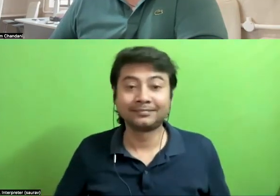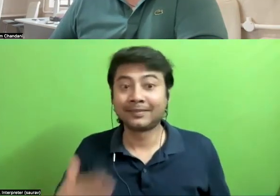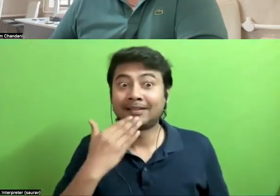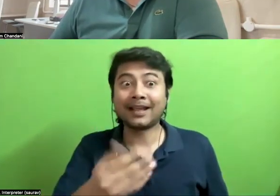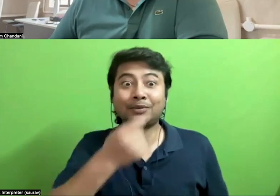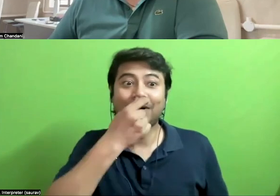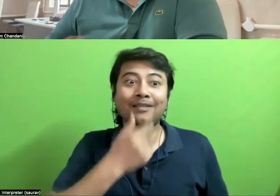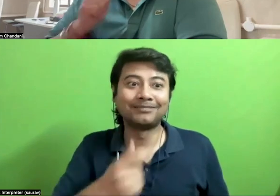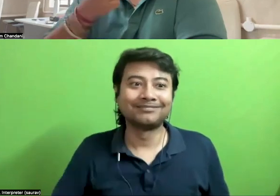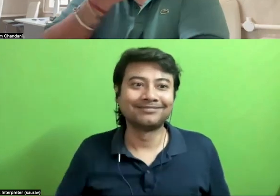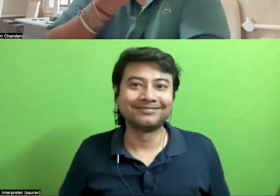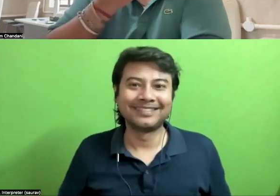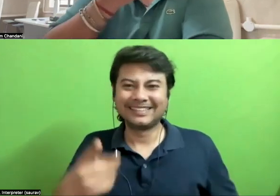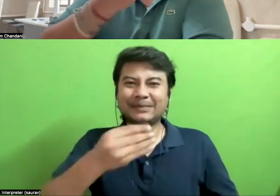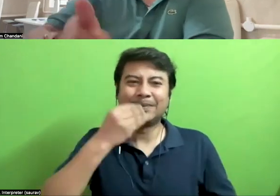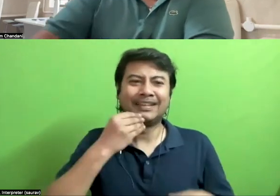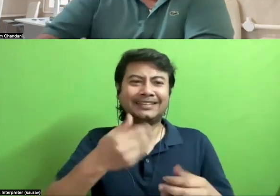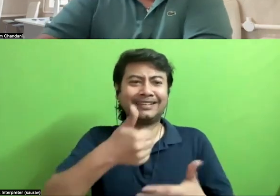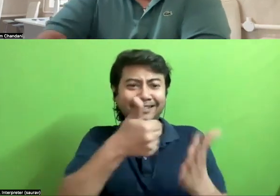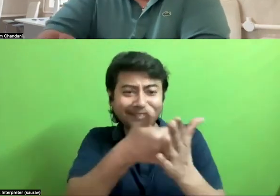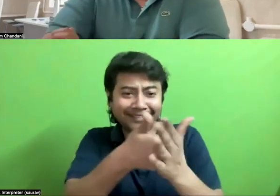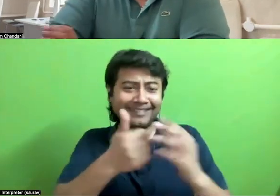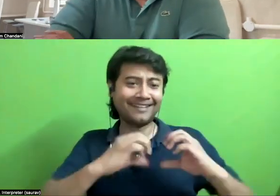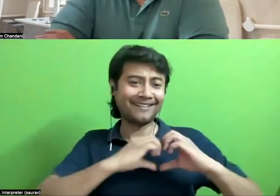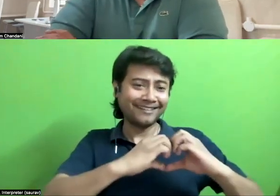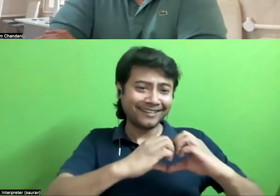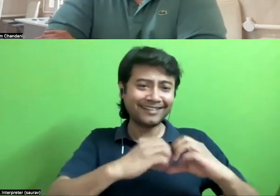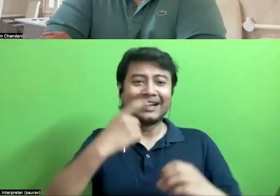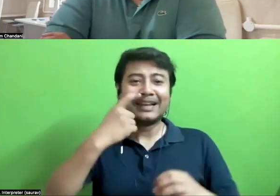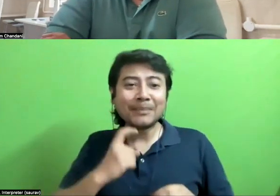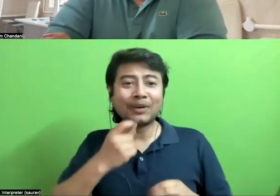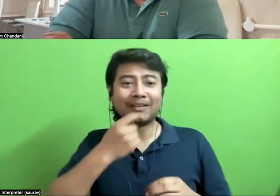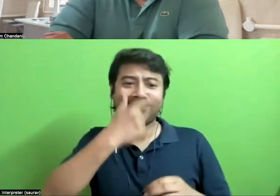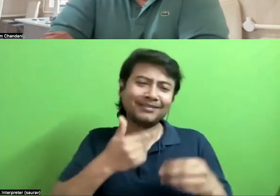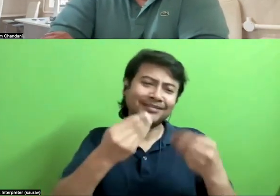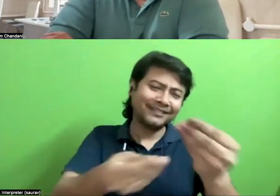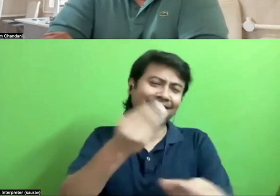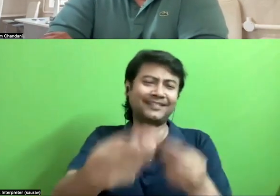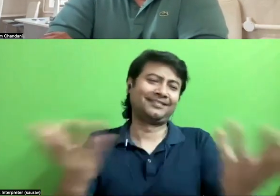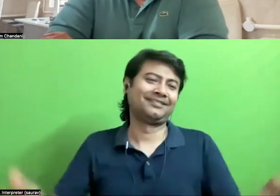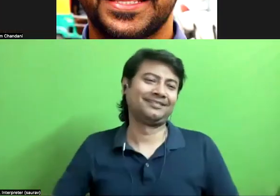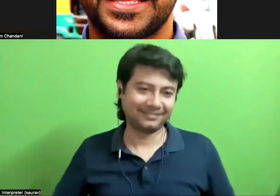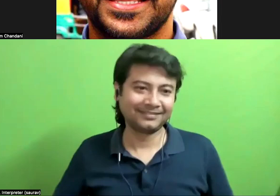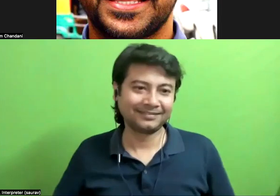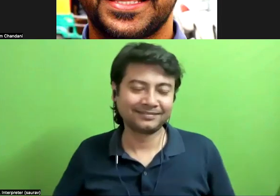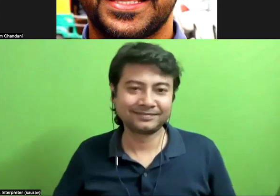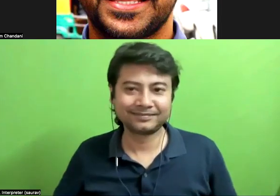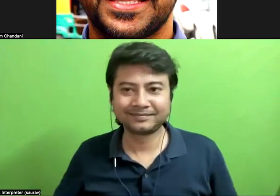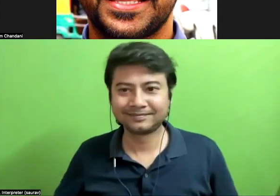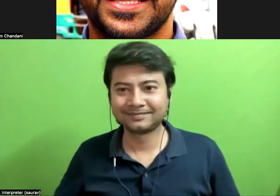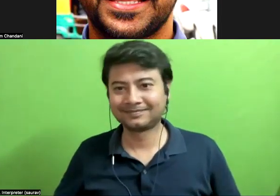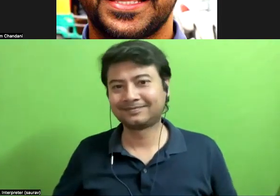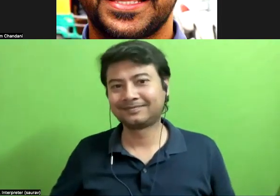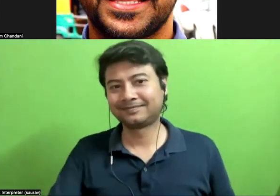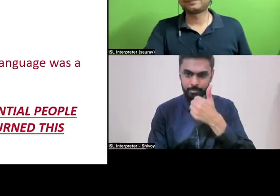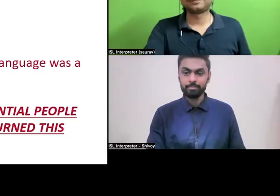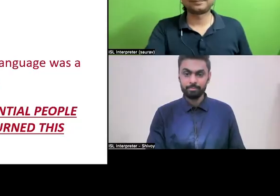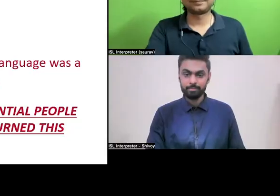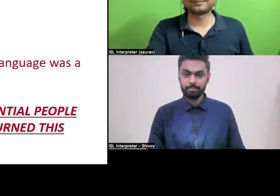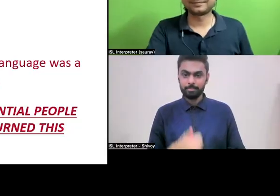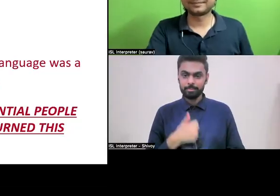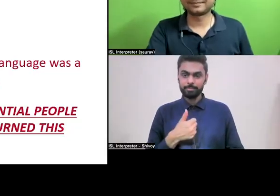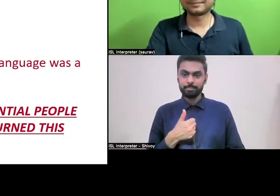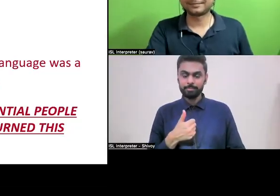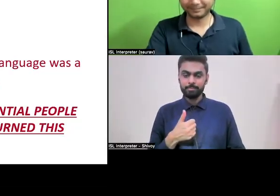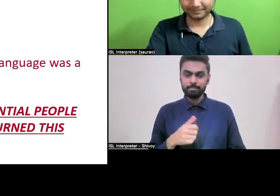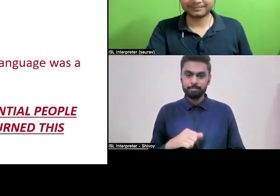can just put some likes and hearts, etc., for Aleem and Nipun. Shanti, we also have some chats if you can. What are those? What are some